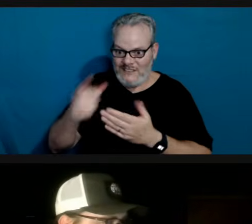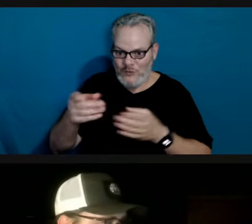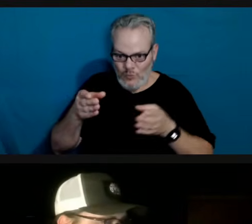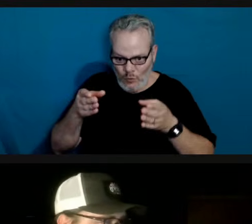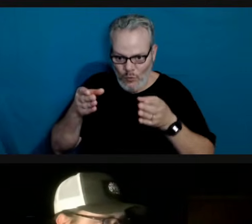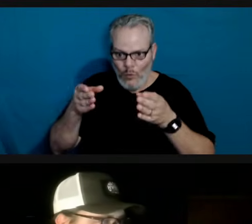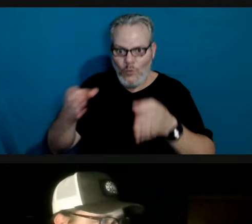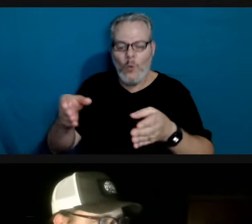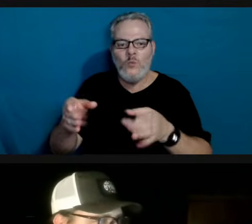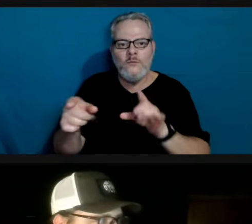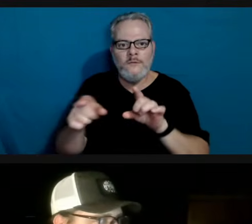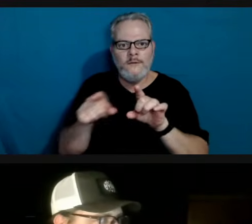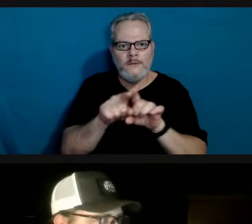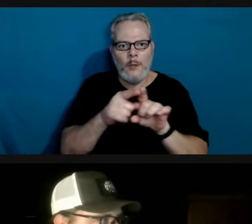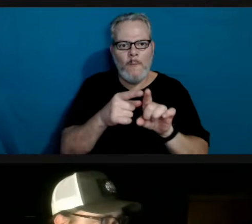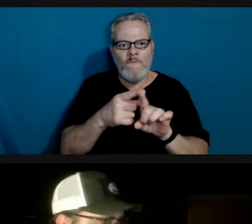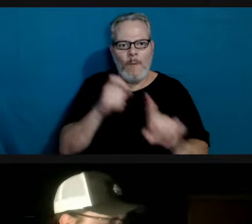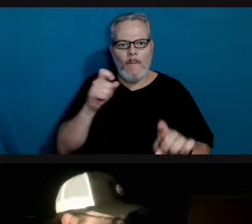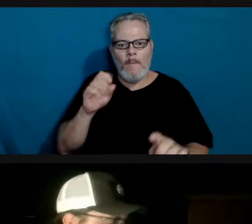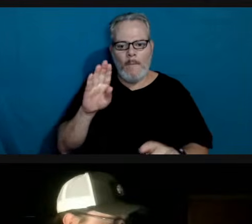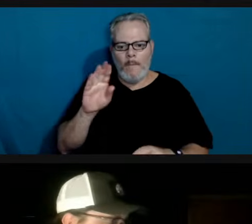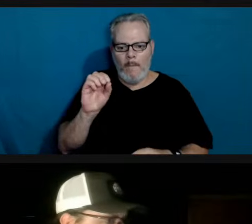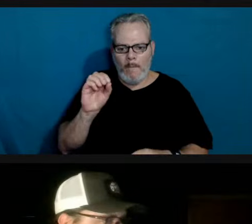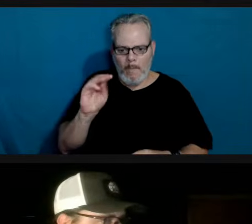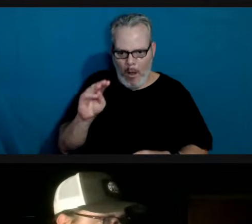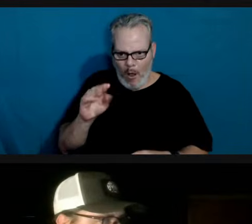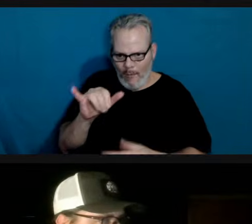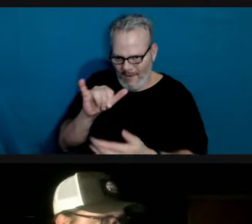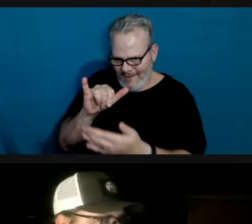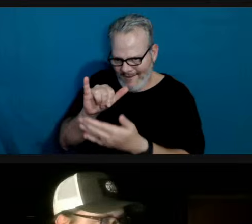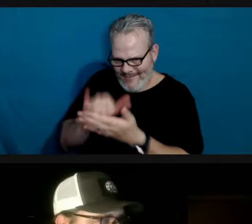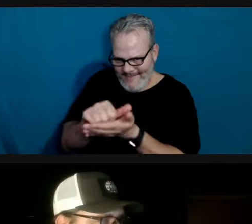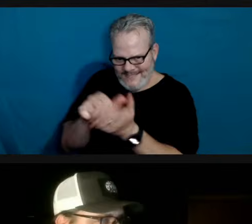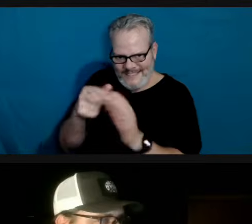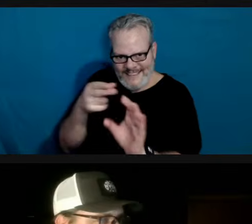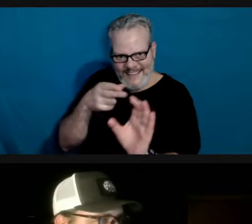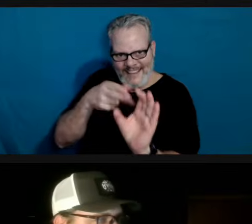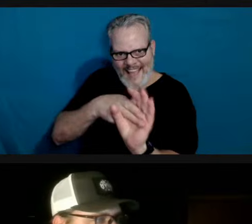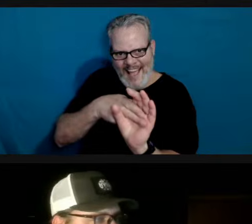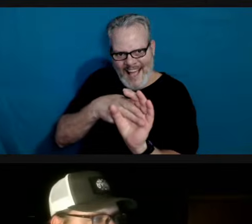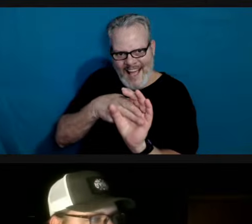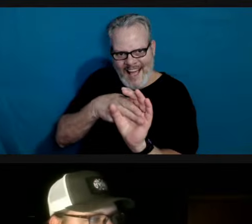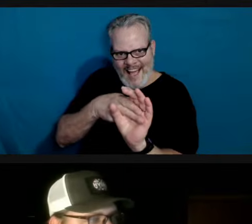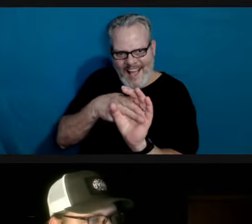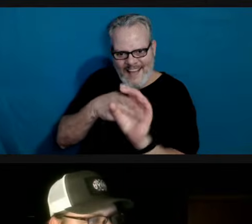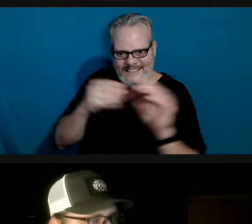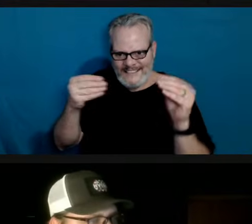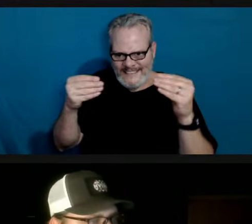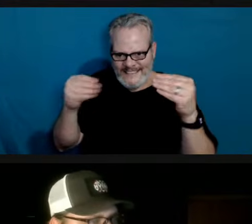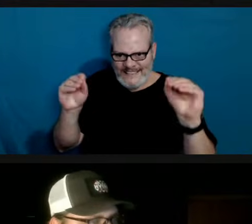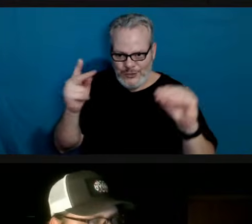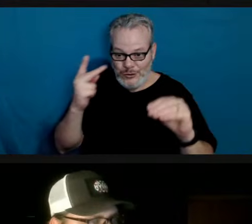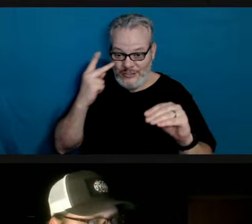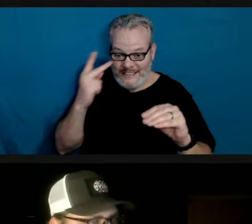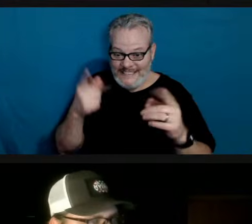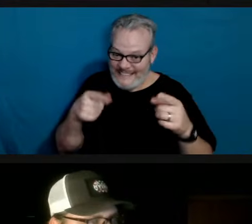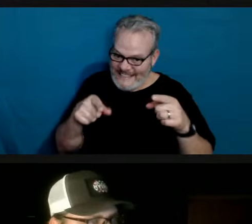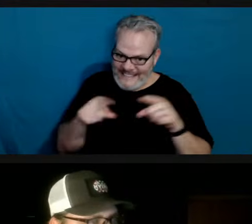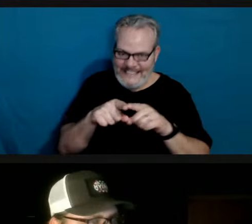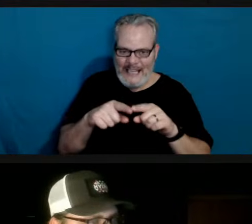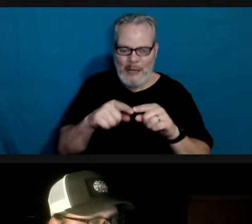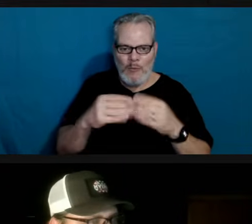Bob. You just keep rubbing this gas station in, don't you? Yeah. But look at that same corner, how quick it got cleaned